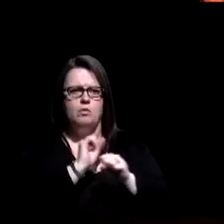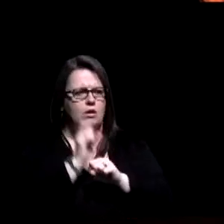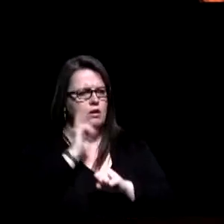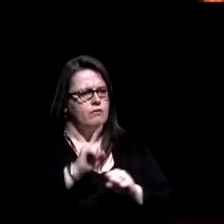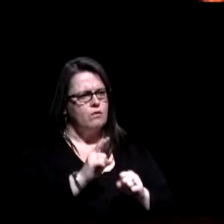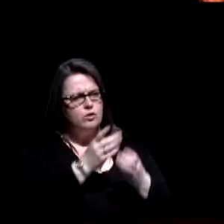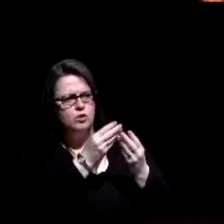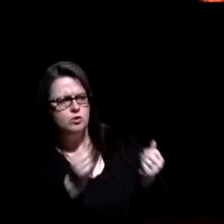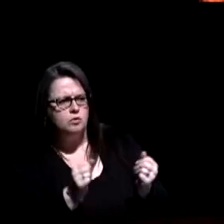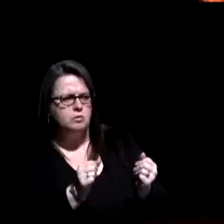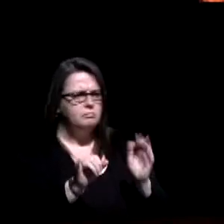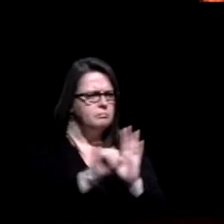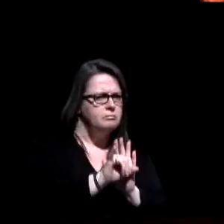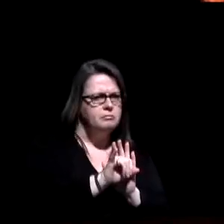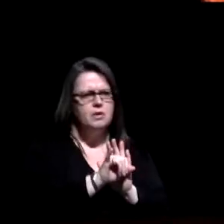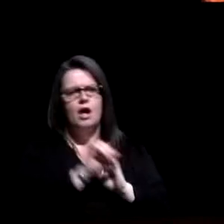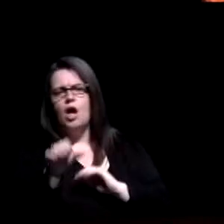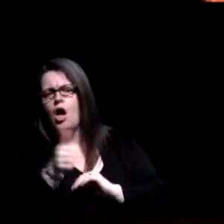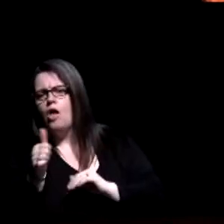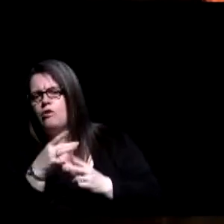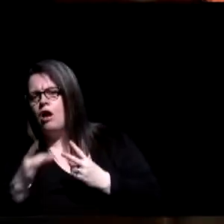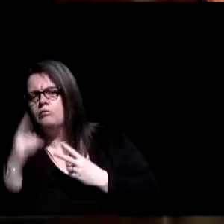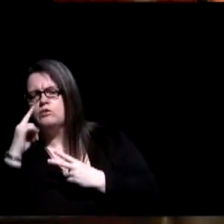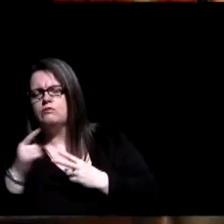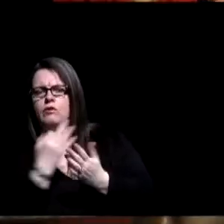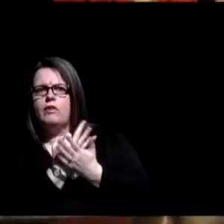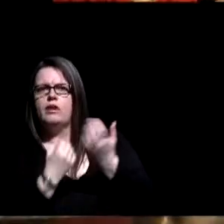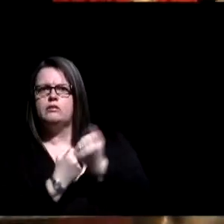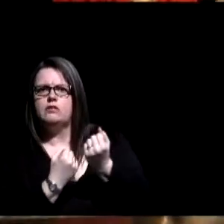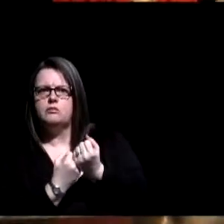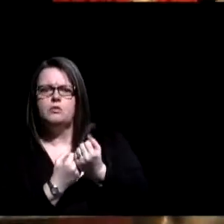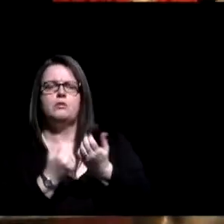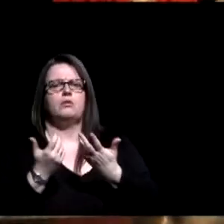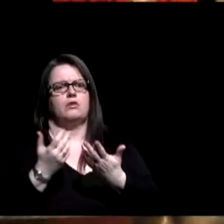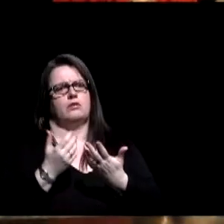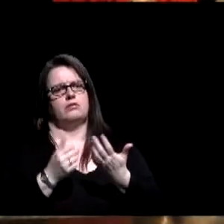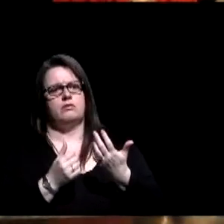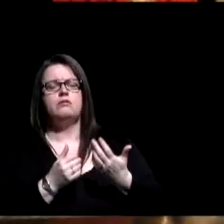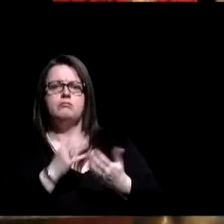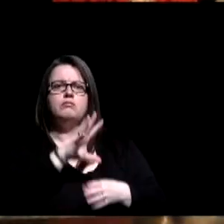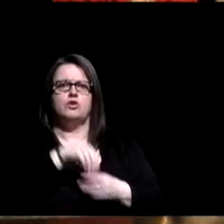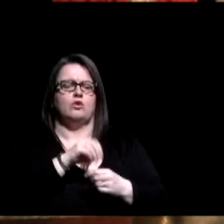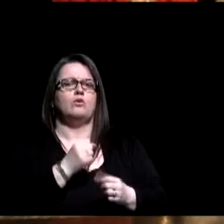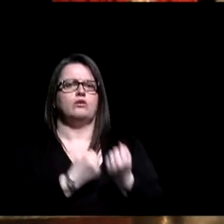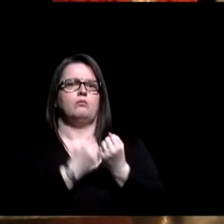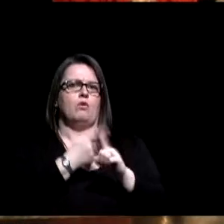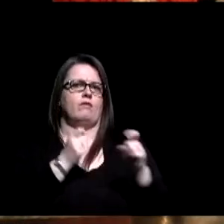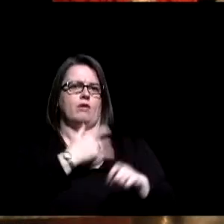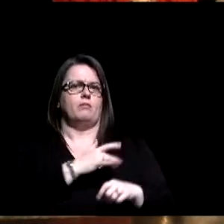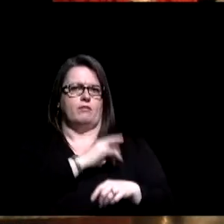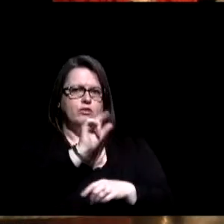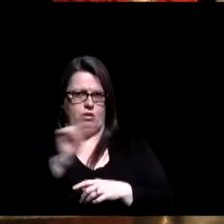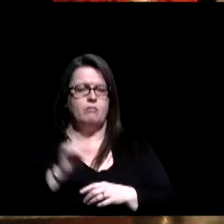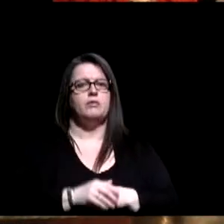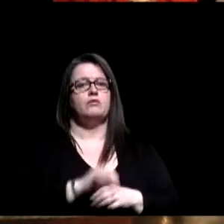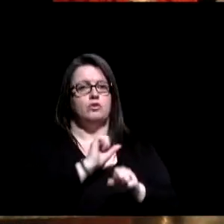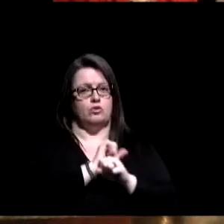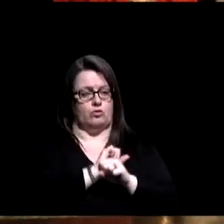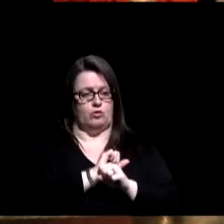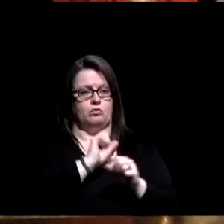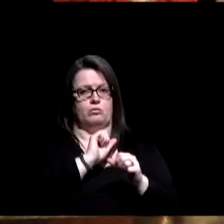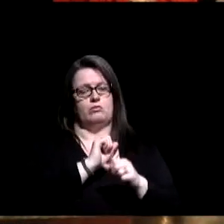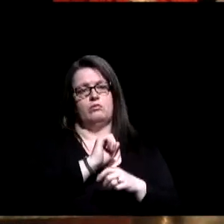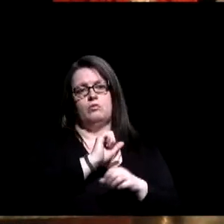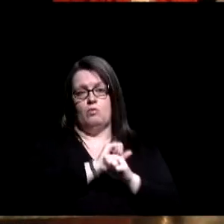and alternatives for financial assistance, including support from the provincial government. The group worked internally to develop